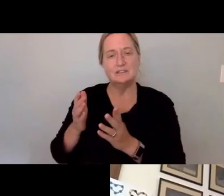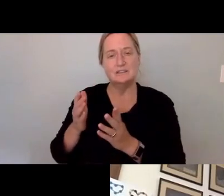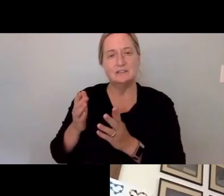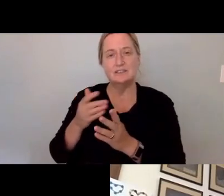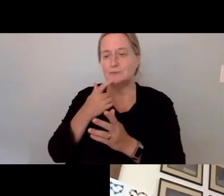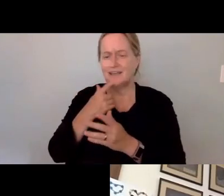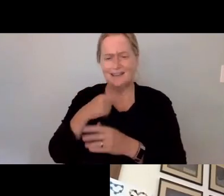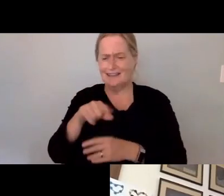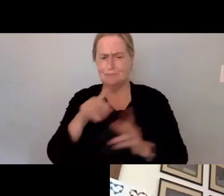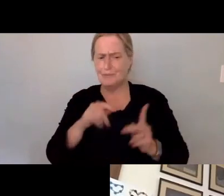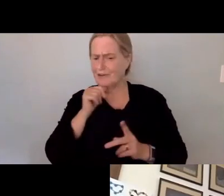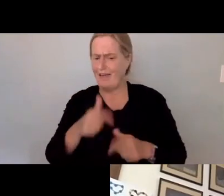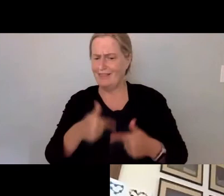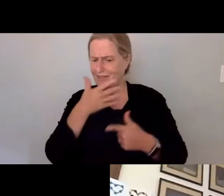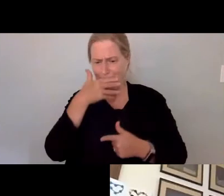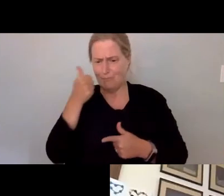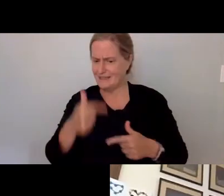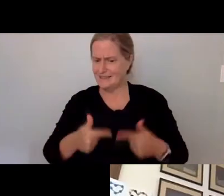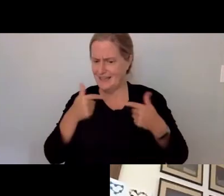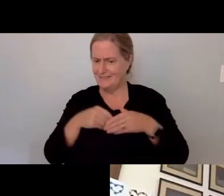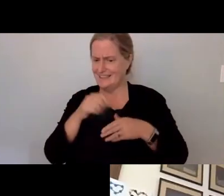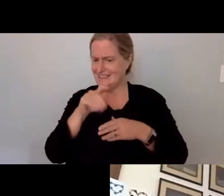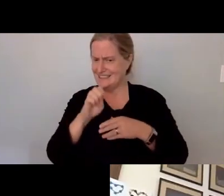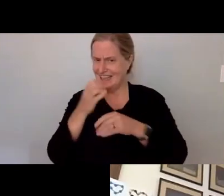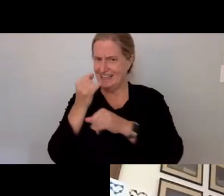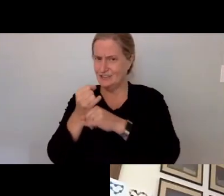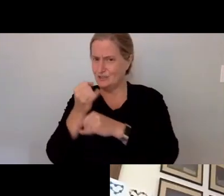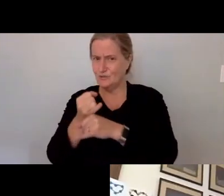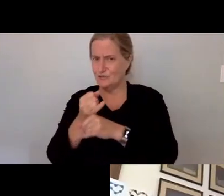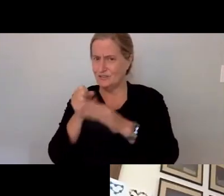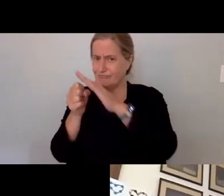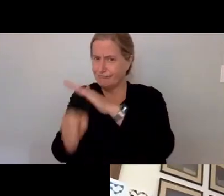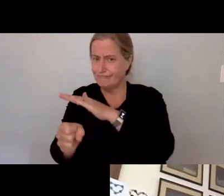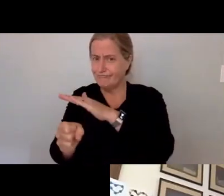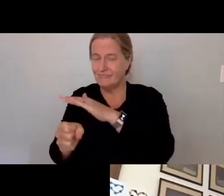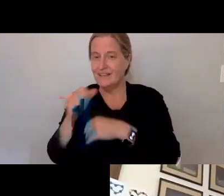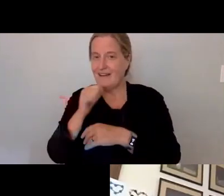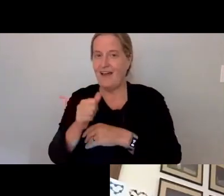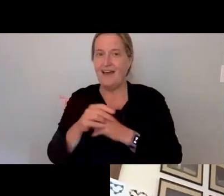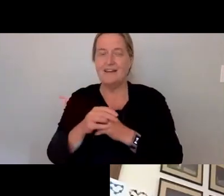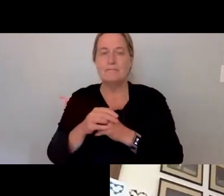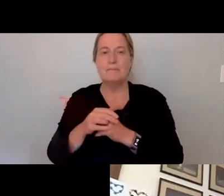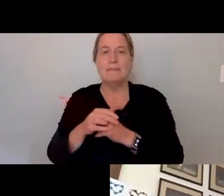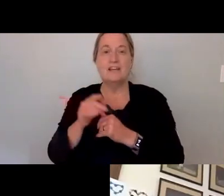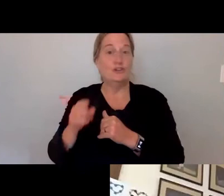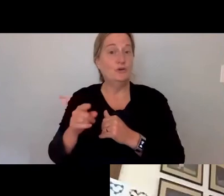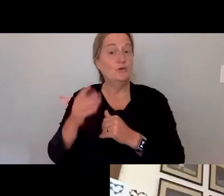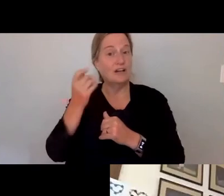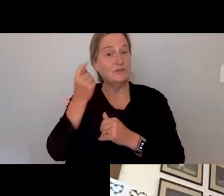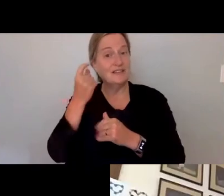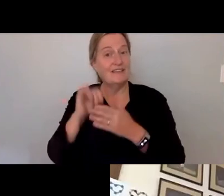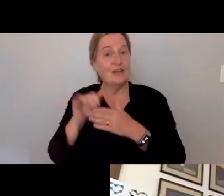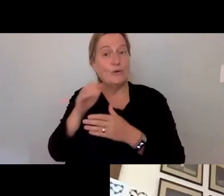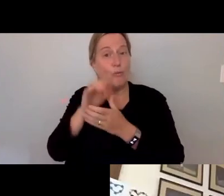living the best life in these state institutions. And, the history, you've been part of that. Your wife wrote this wonderful book about the history of that.